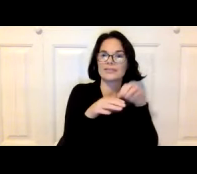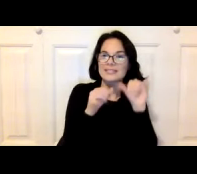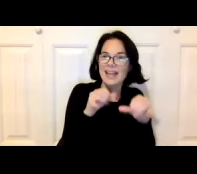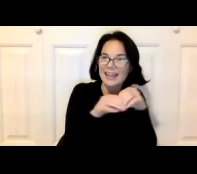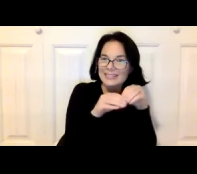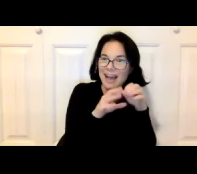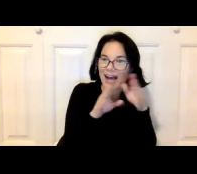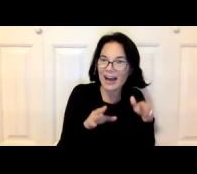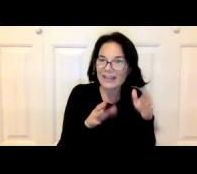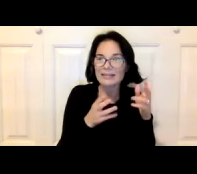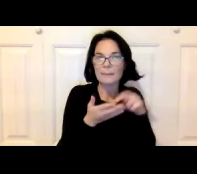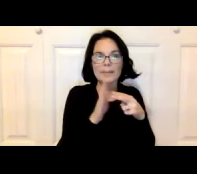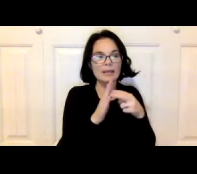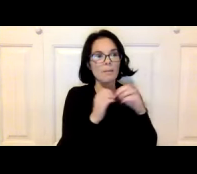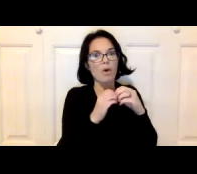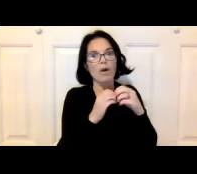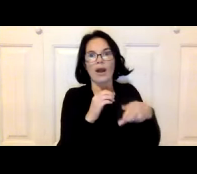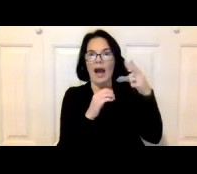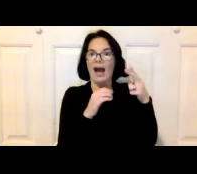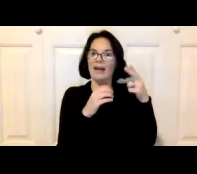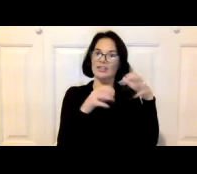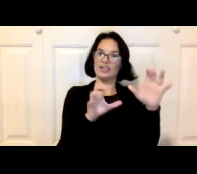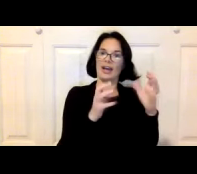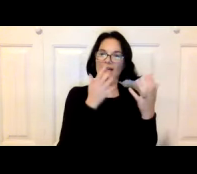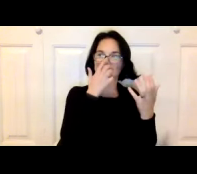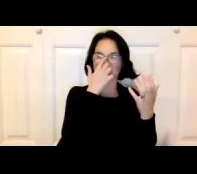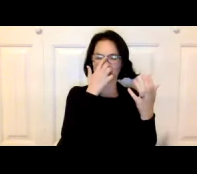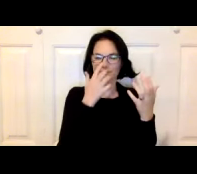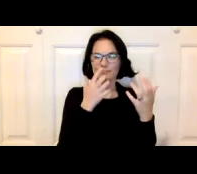catch COVID-19 is much greater indoors than outdoors.